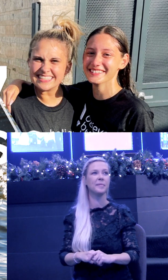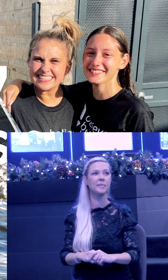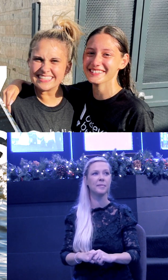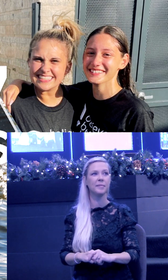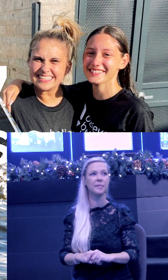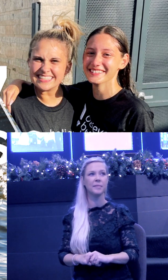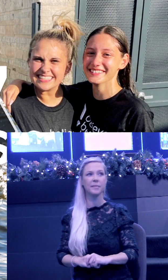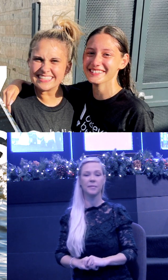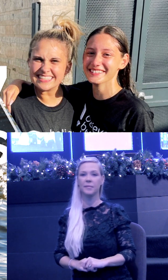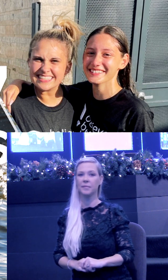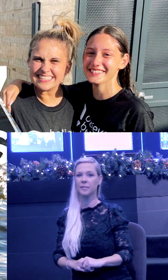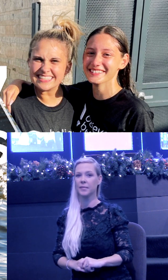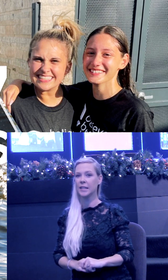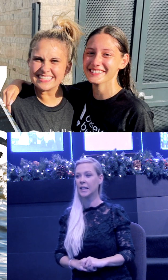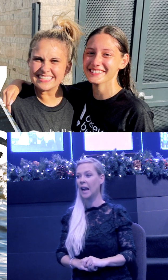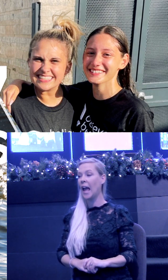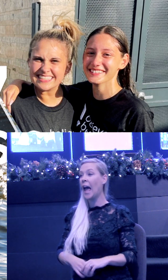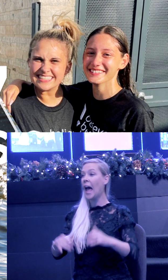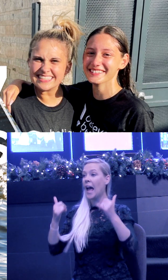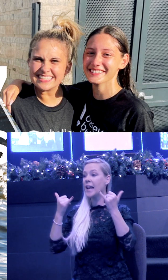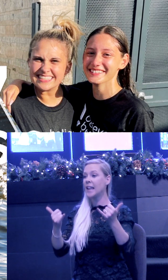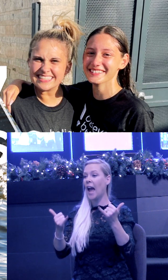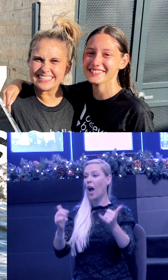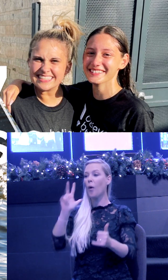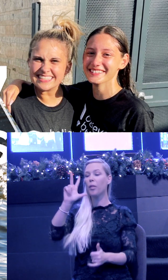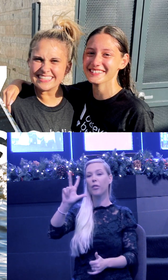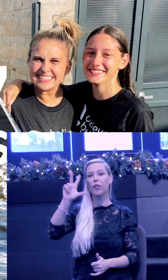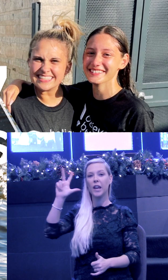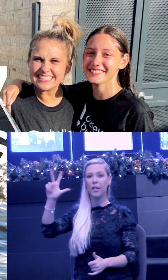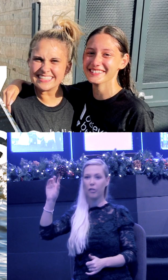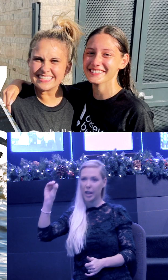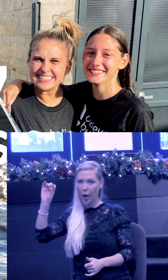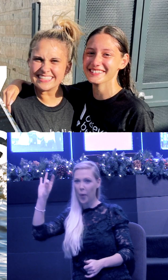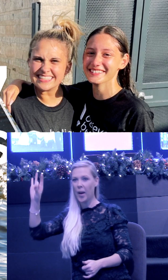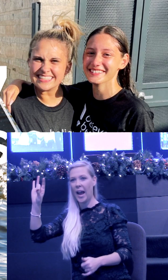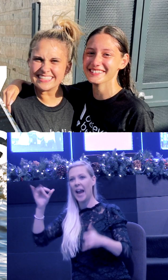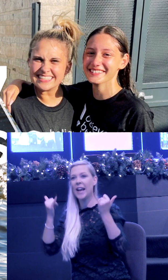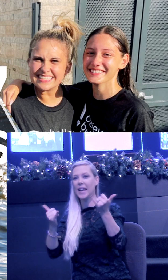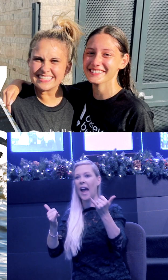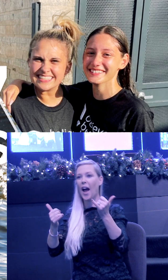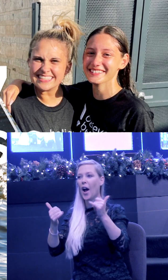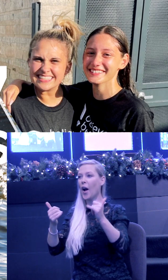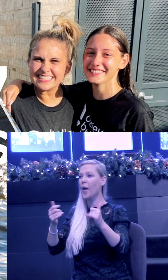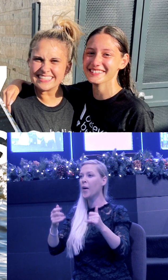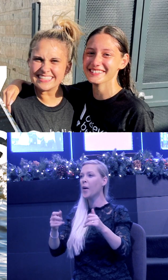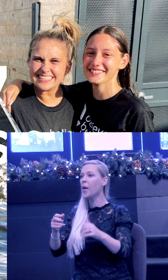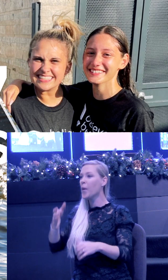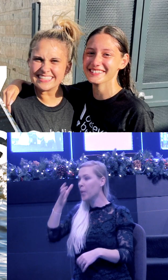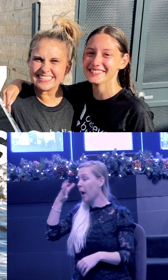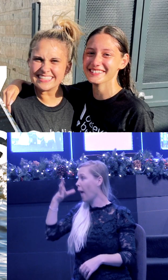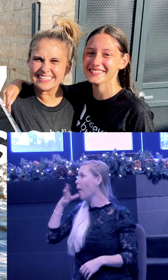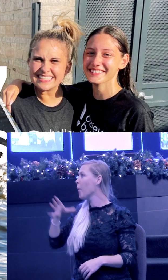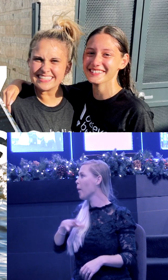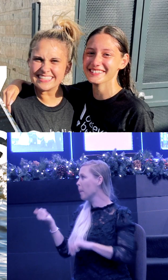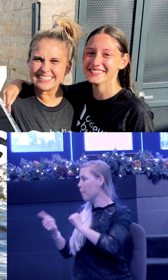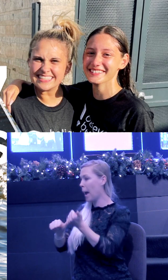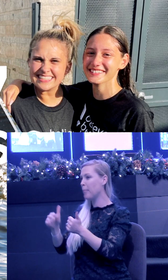And that graphic is already out of date. It's 3,308 with Sabrina being baptized in the service. Isn't that awesome? Let's celebrate